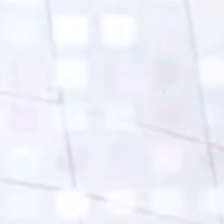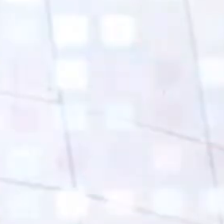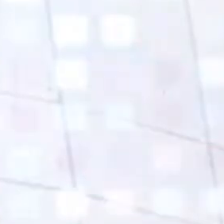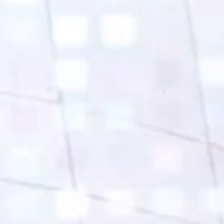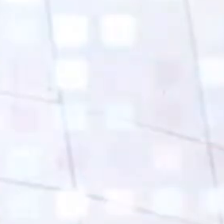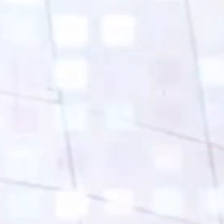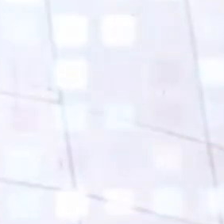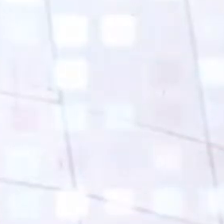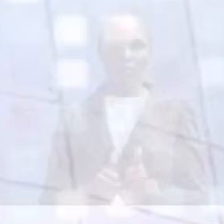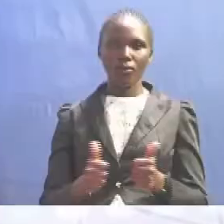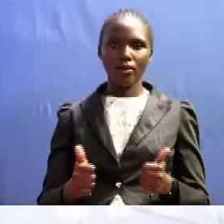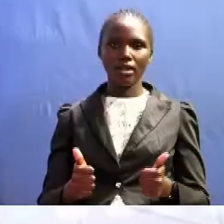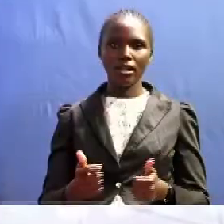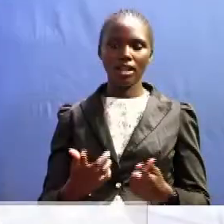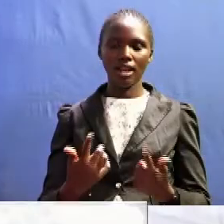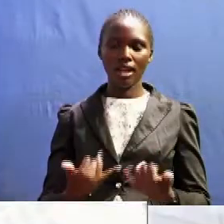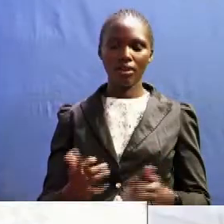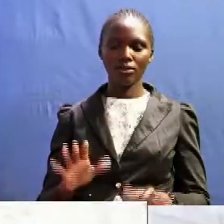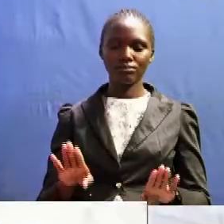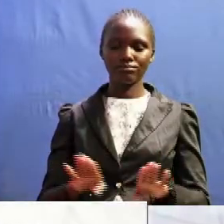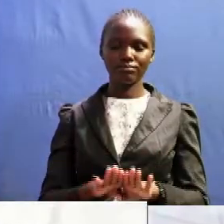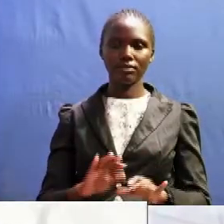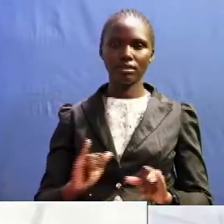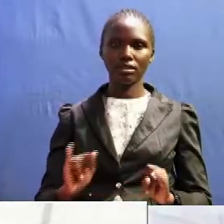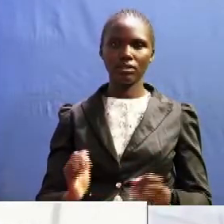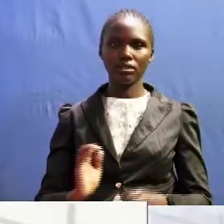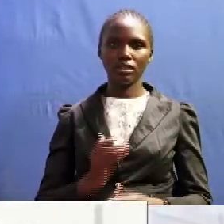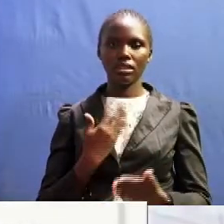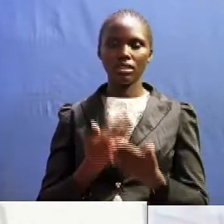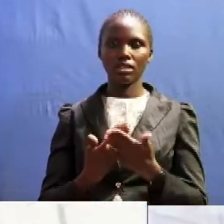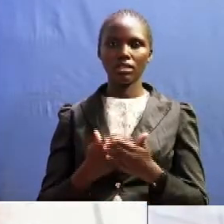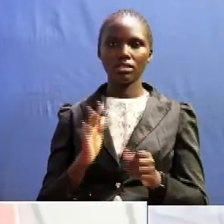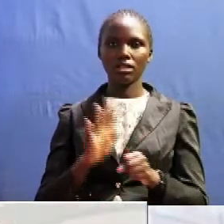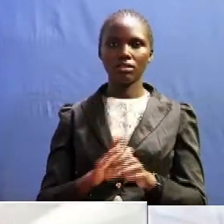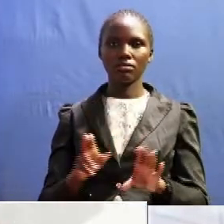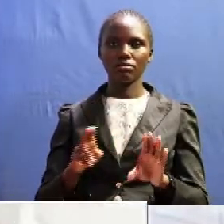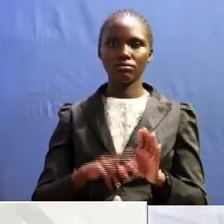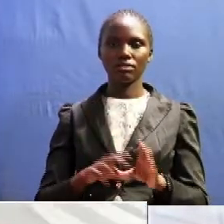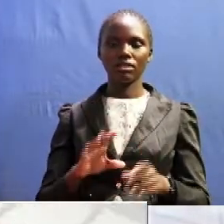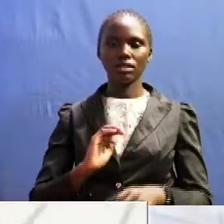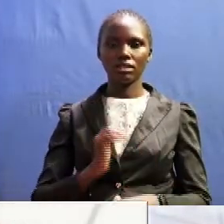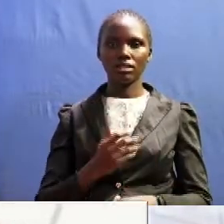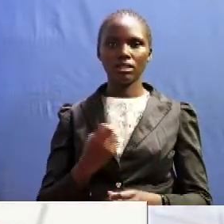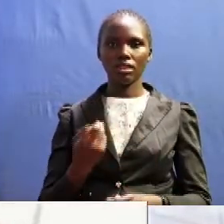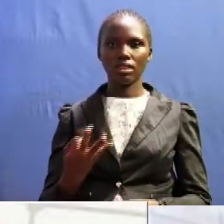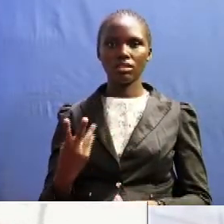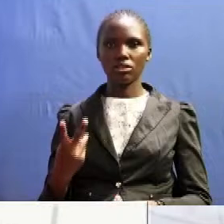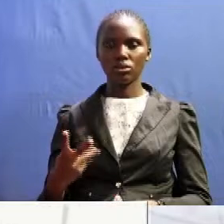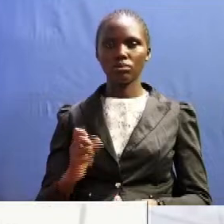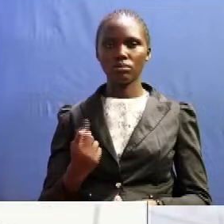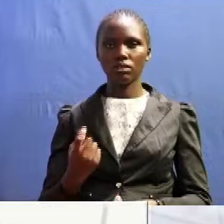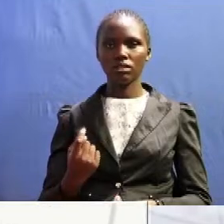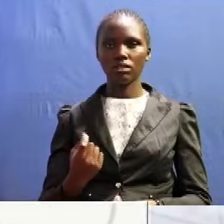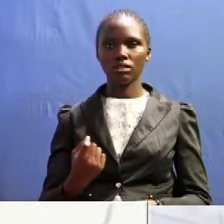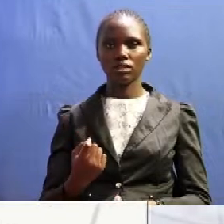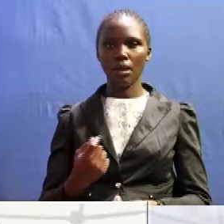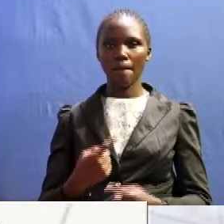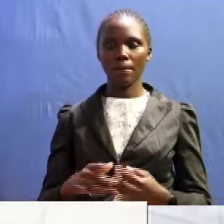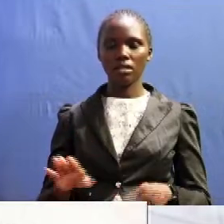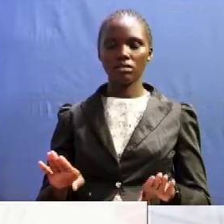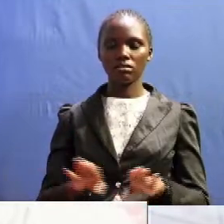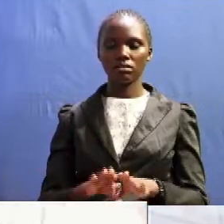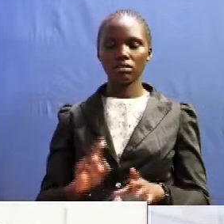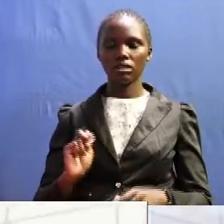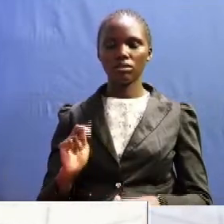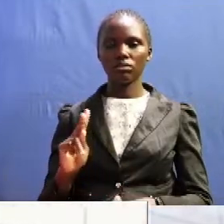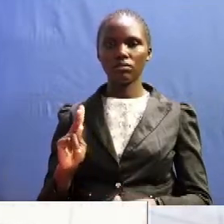All right, now that brings us to the end of our broadcast tonight. Thank you so much for staying with us for the last 32 minutes or so. It marks the end of